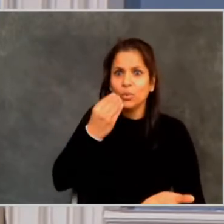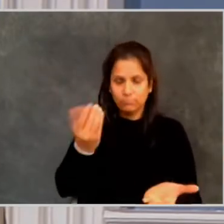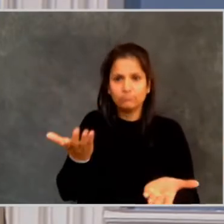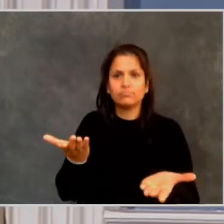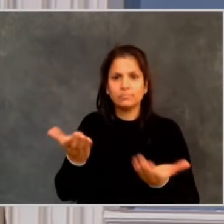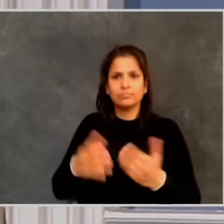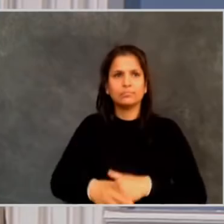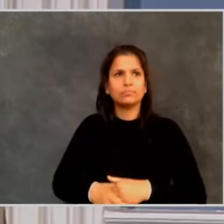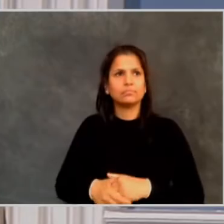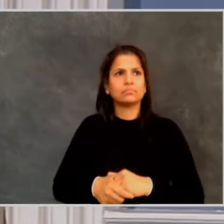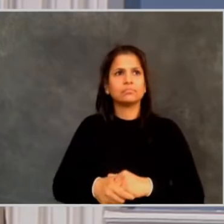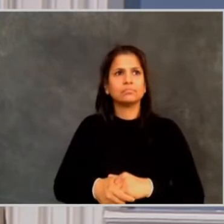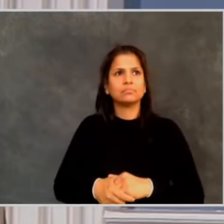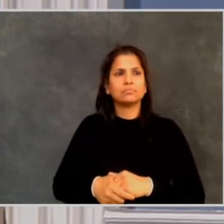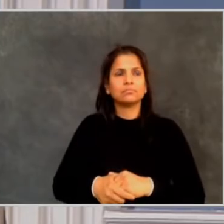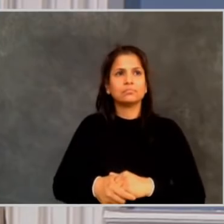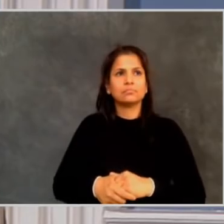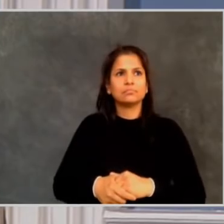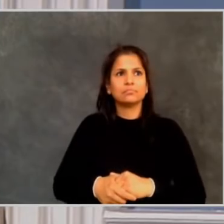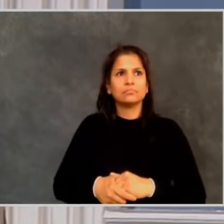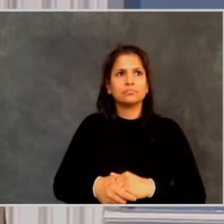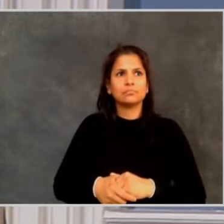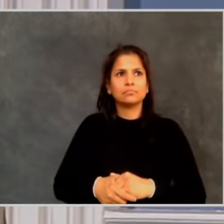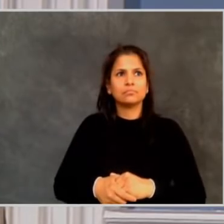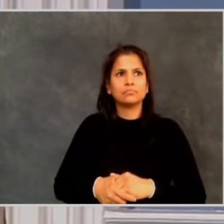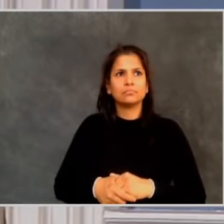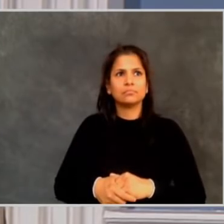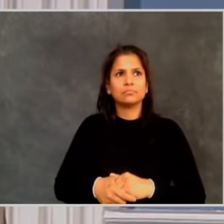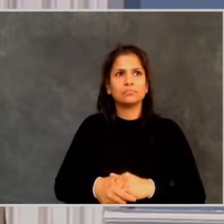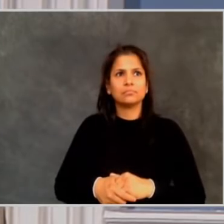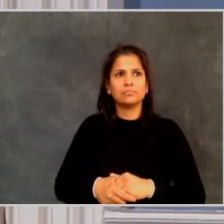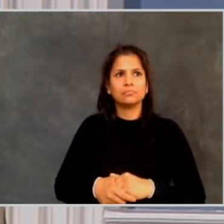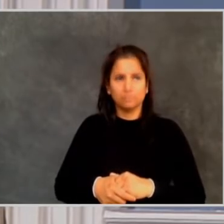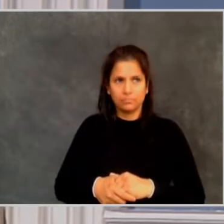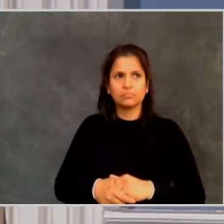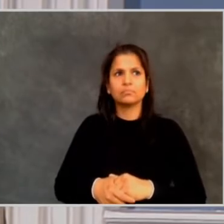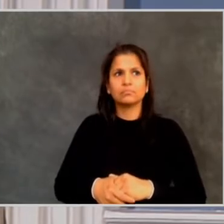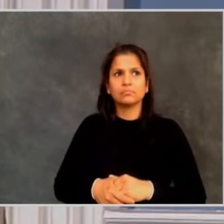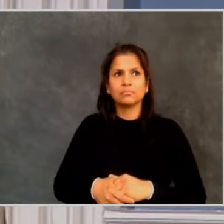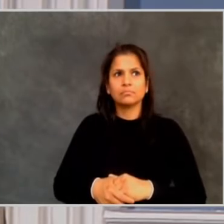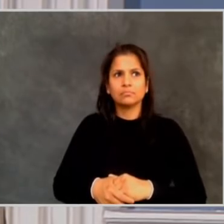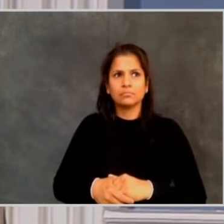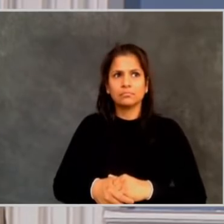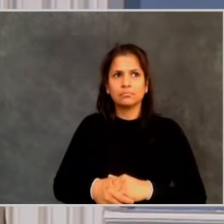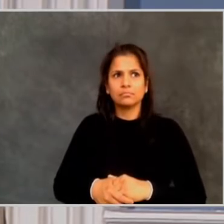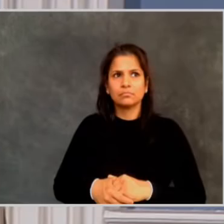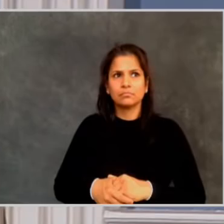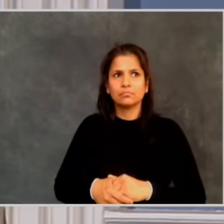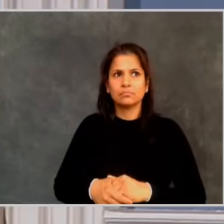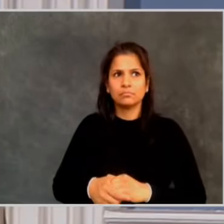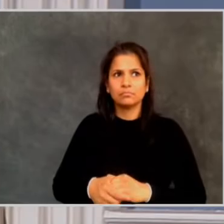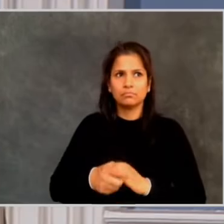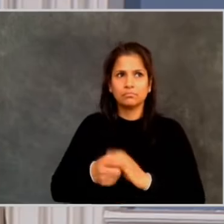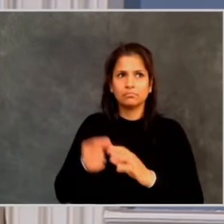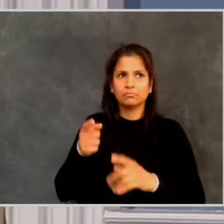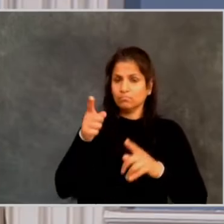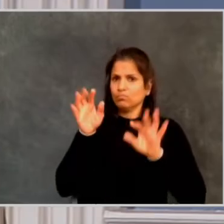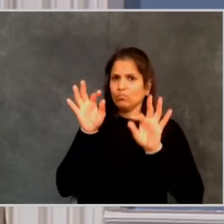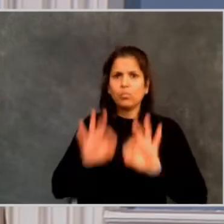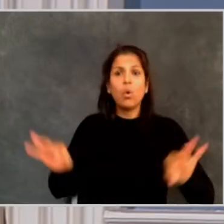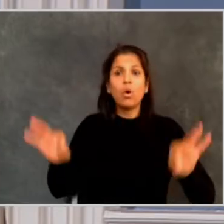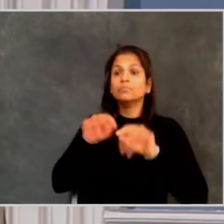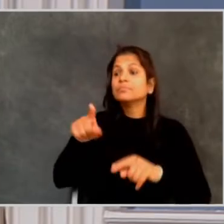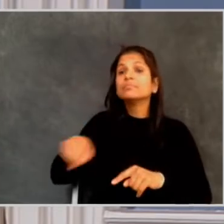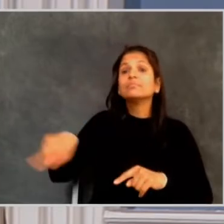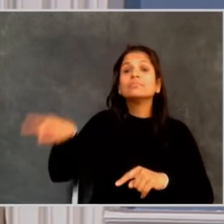COVID-19, which obviously we're all engaged on and as a team in doing so. Go ahead. Gloria from New York One is up